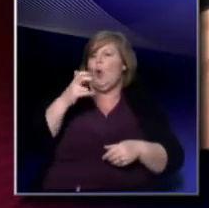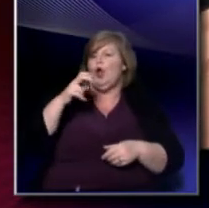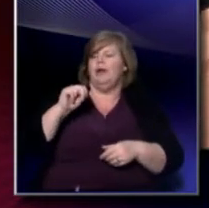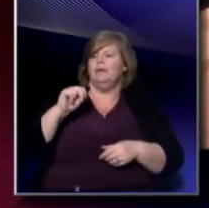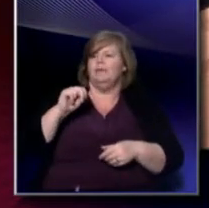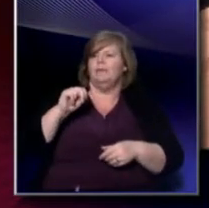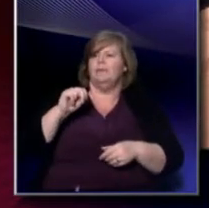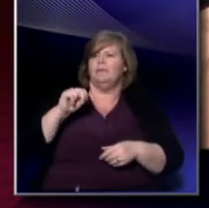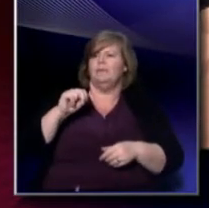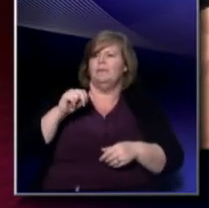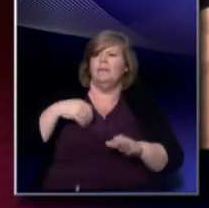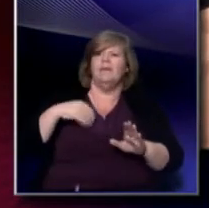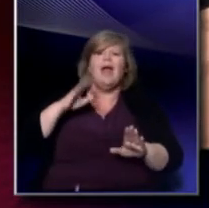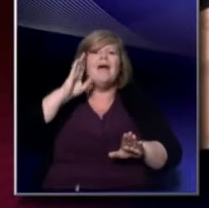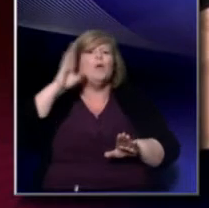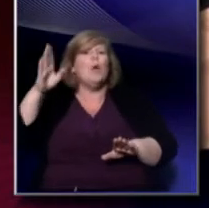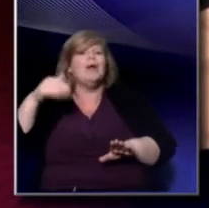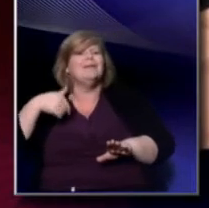Excuse me. Sally.